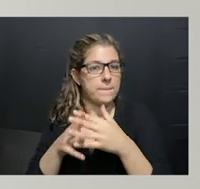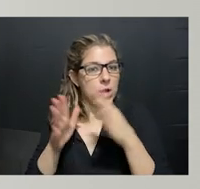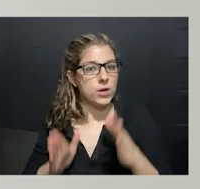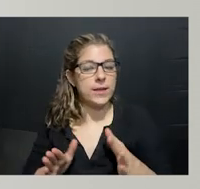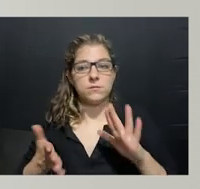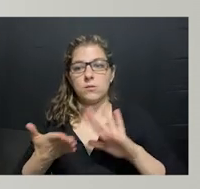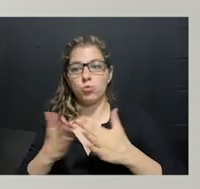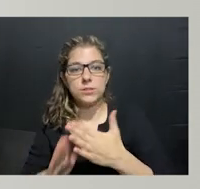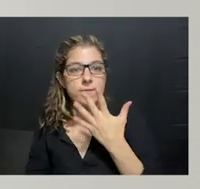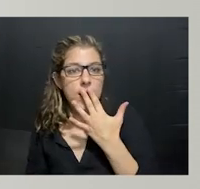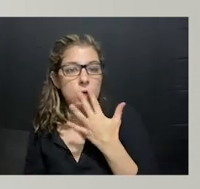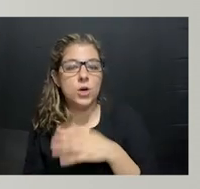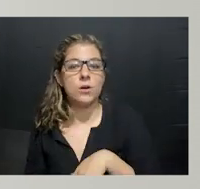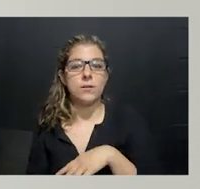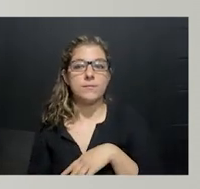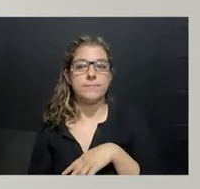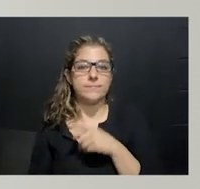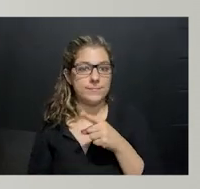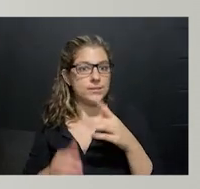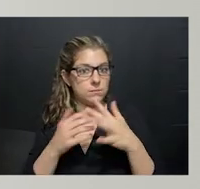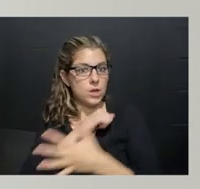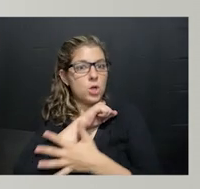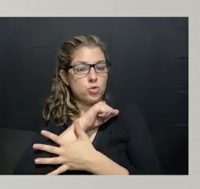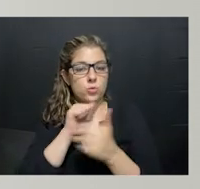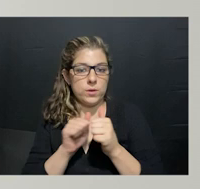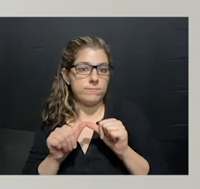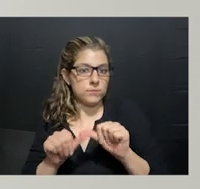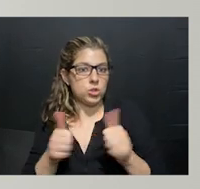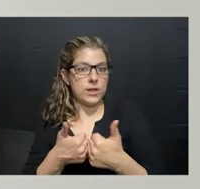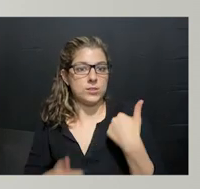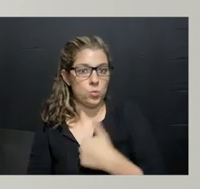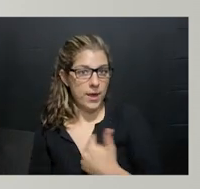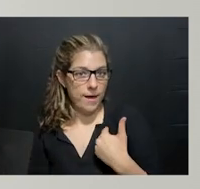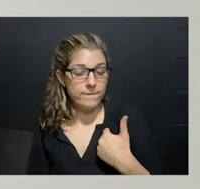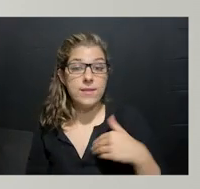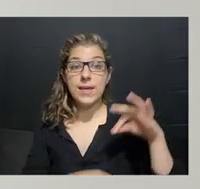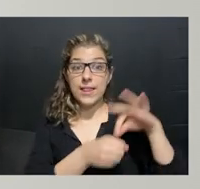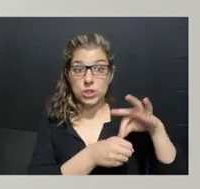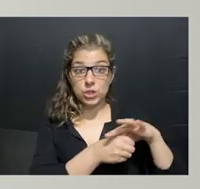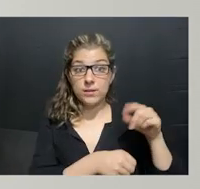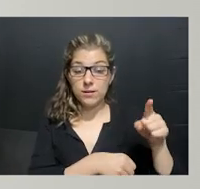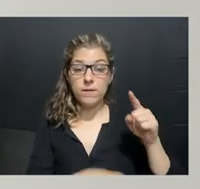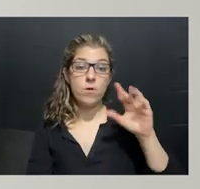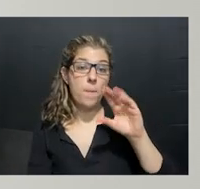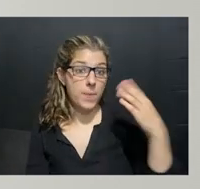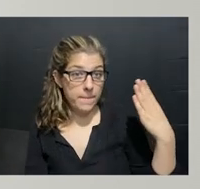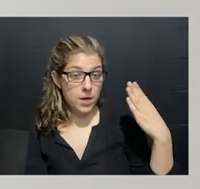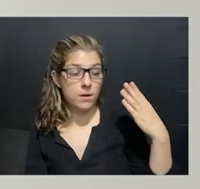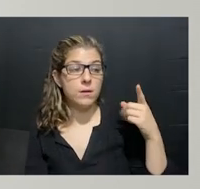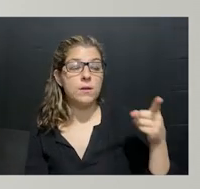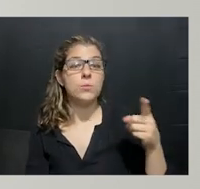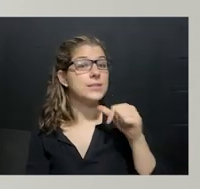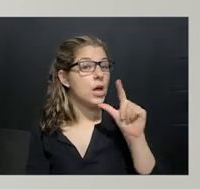Americans, communities of color in this country, with the ongoing challenges that we have. The election of Barack Obama